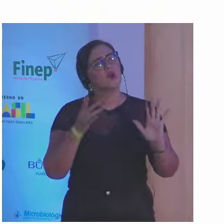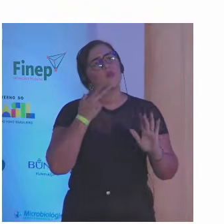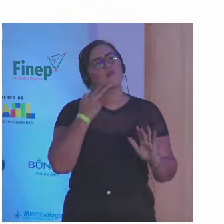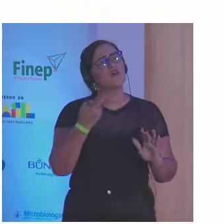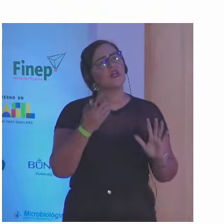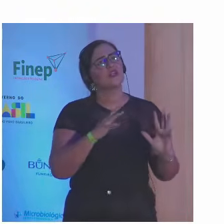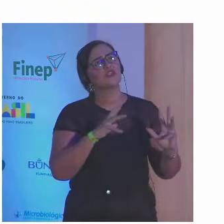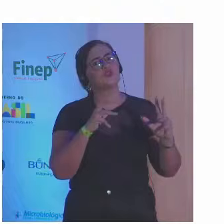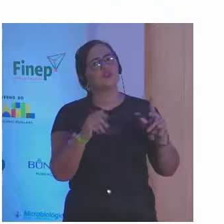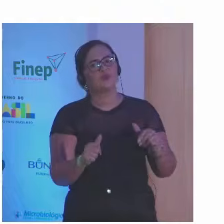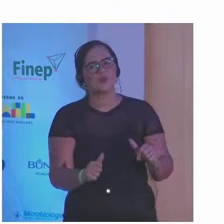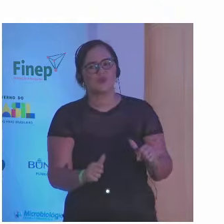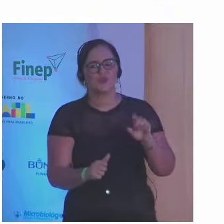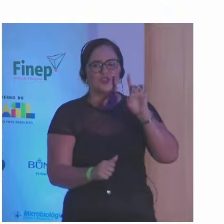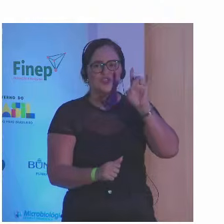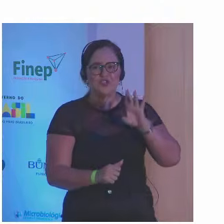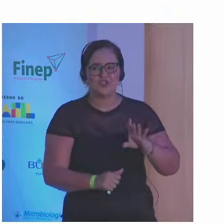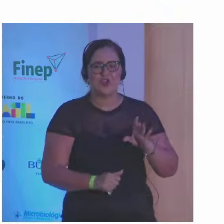only a digital